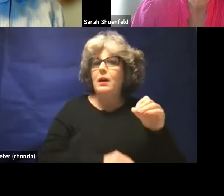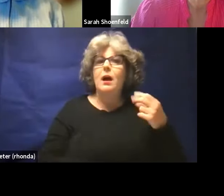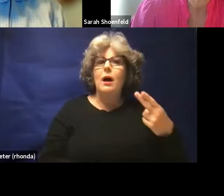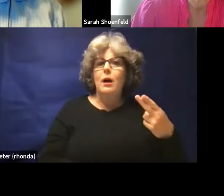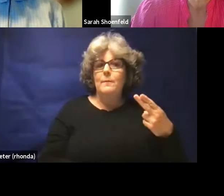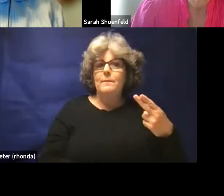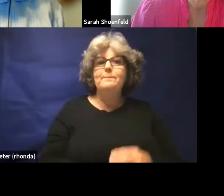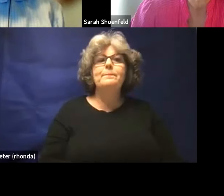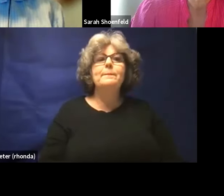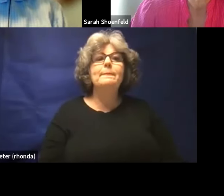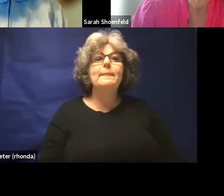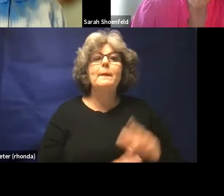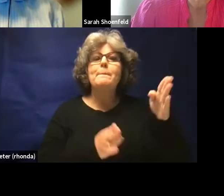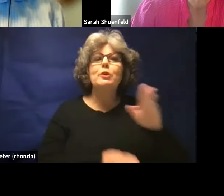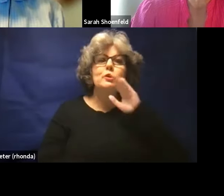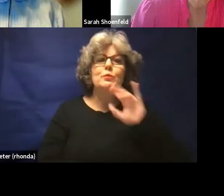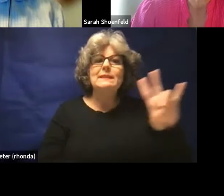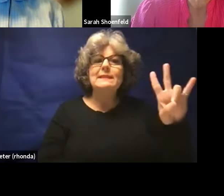Someone was saying she was 7 years old in